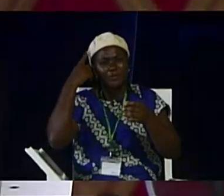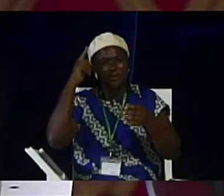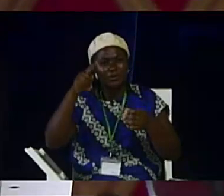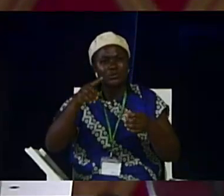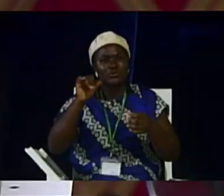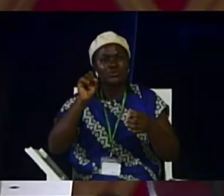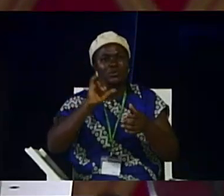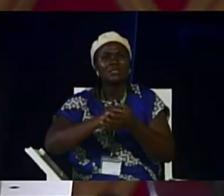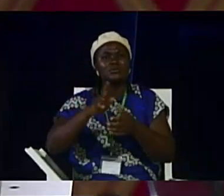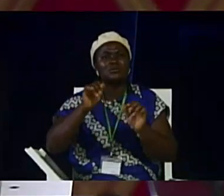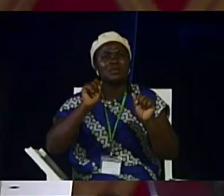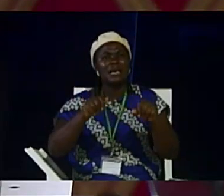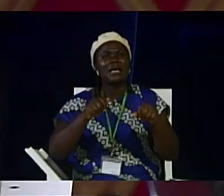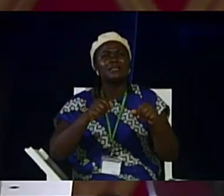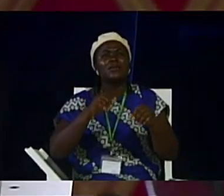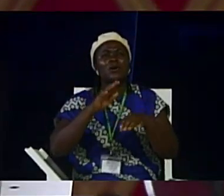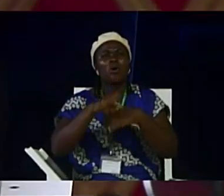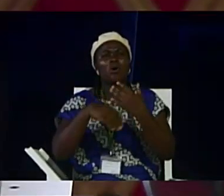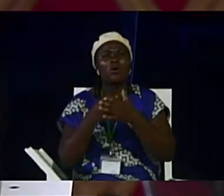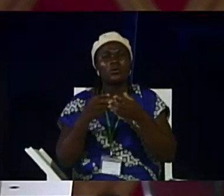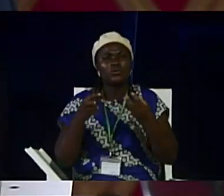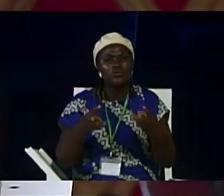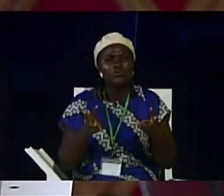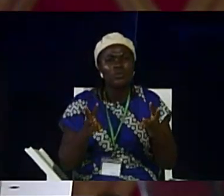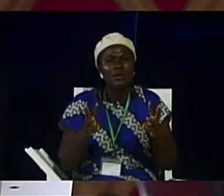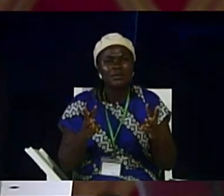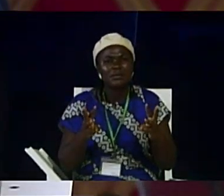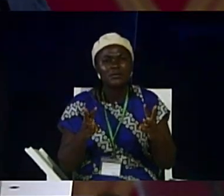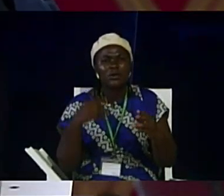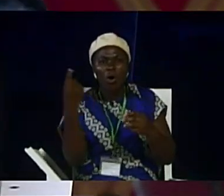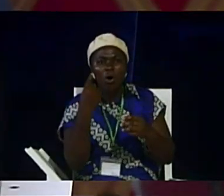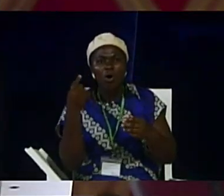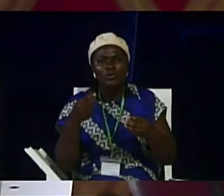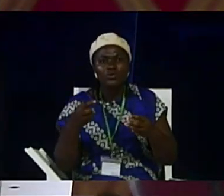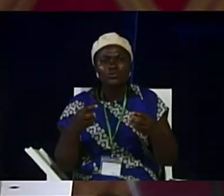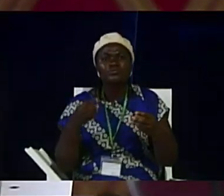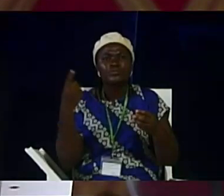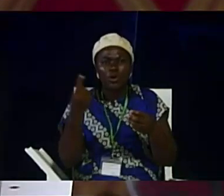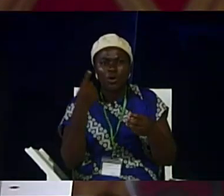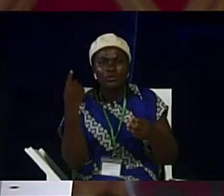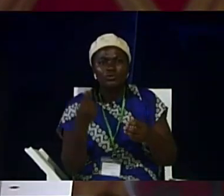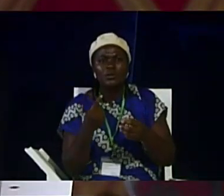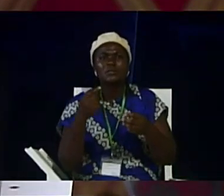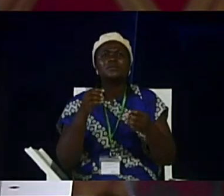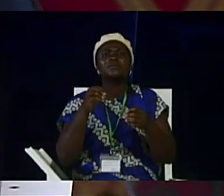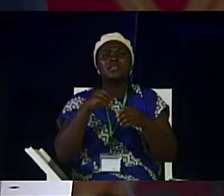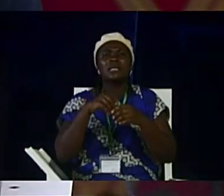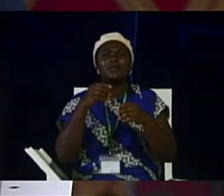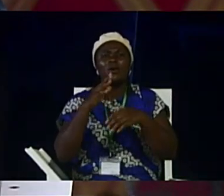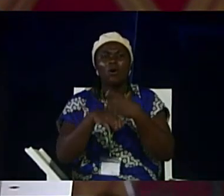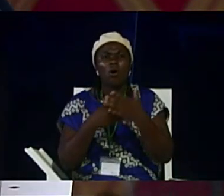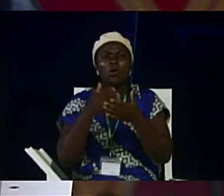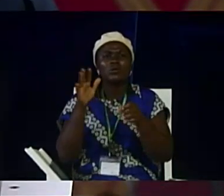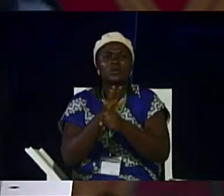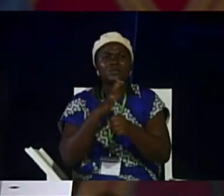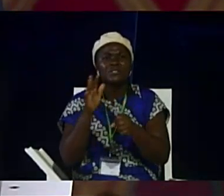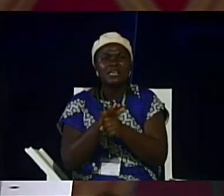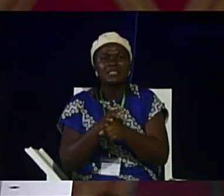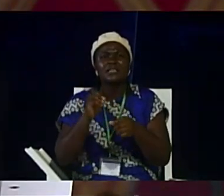you always have all sufficiency in